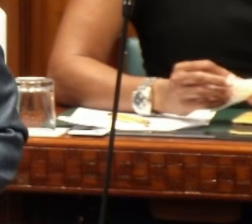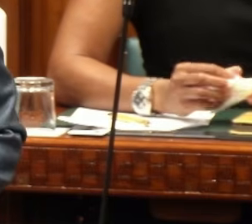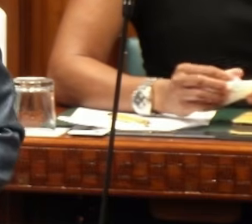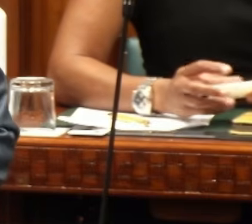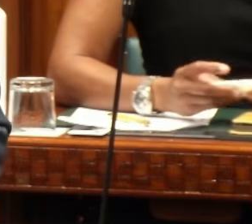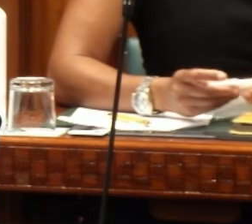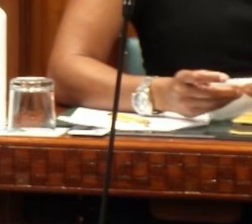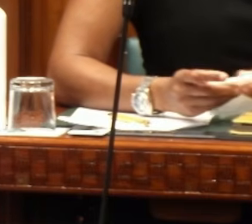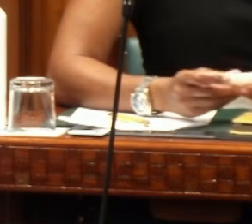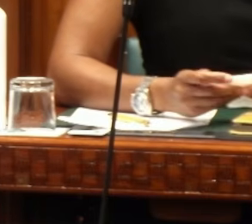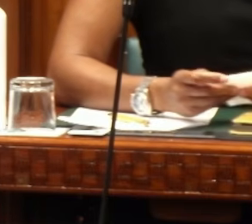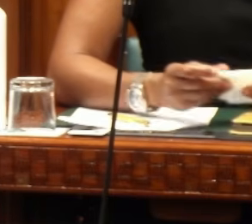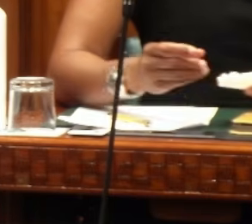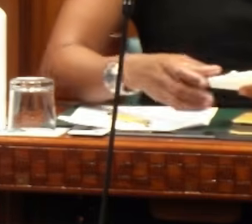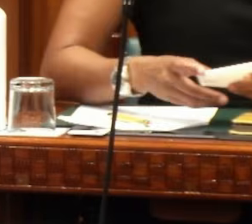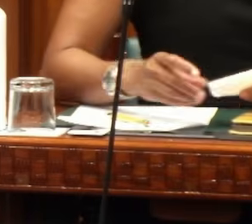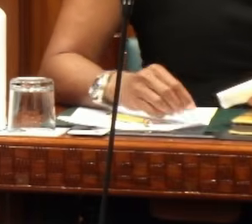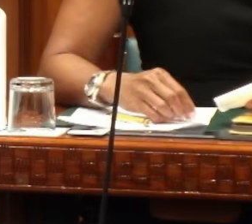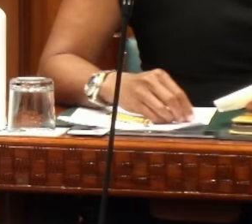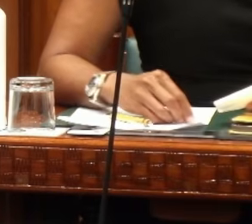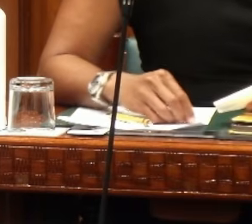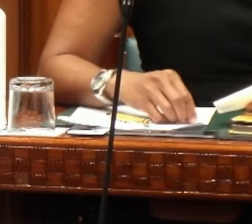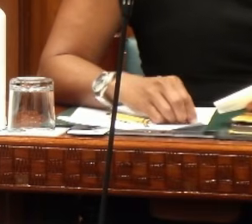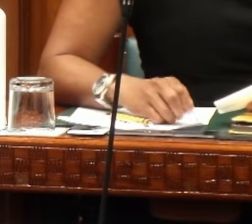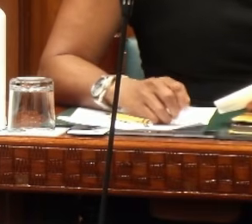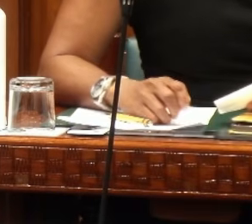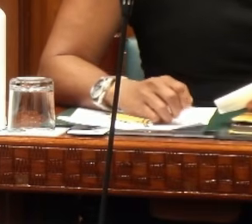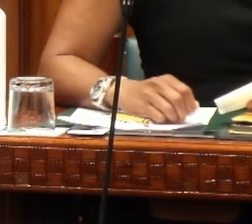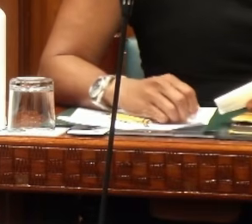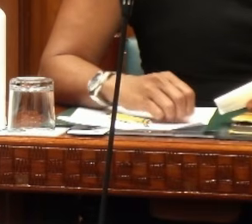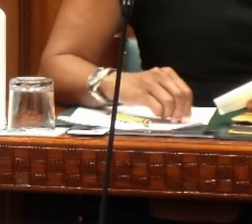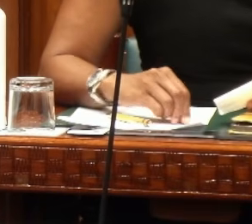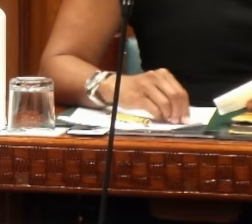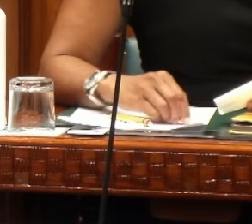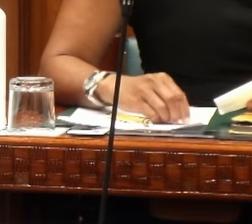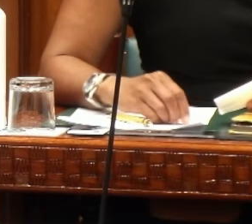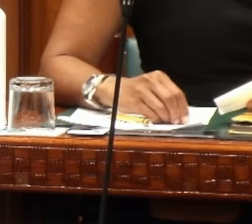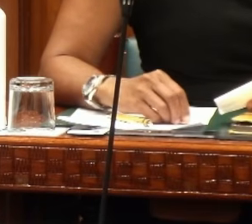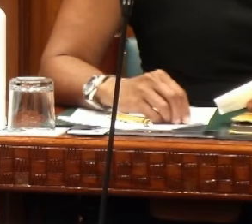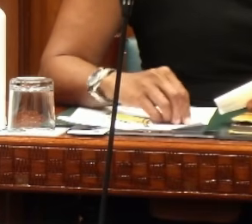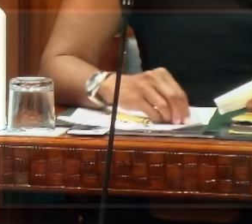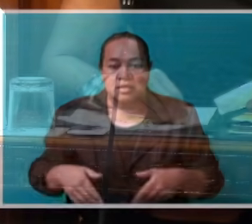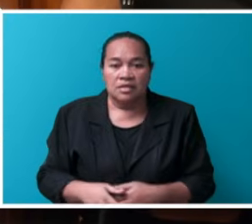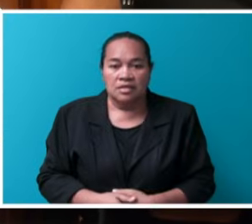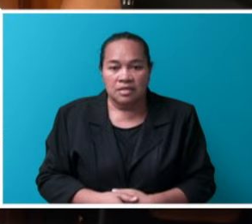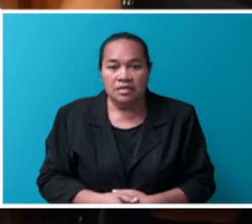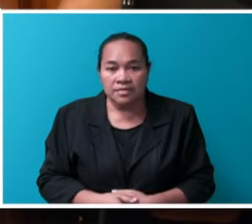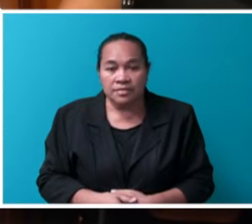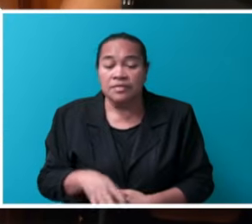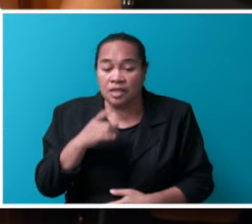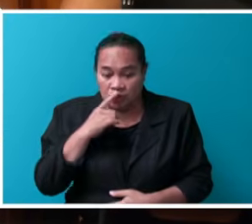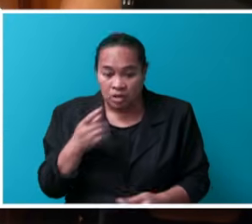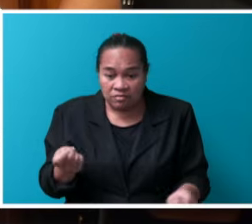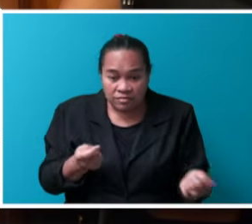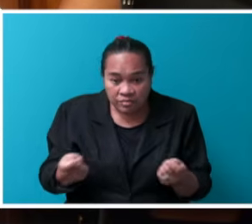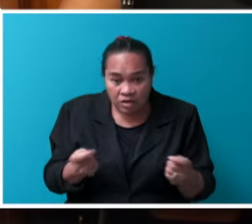our steadfast commitment to build a secure, modern, and responsive border regime, one that upholds national security, facilitates trade, and